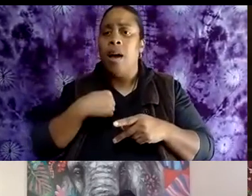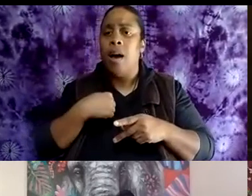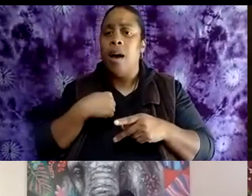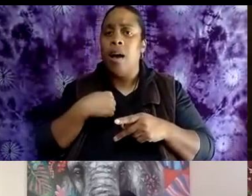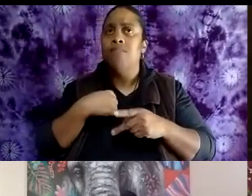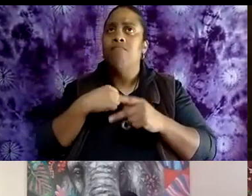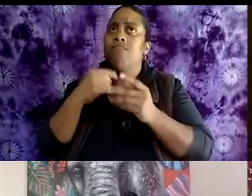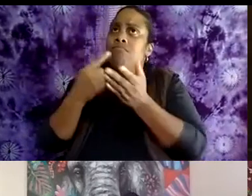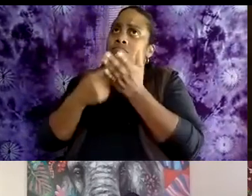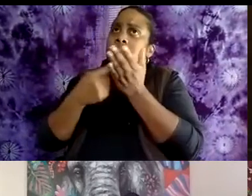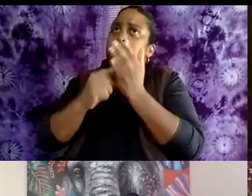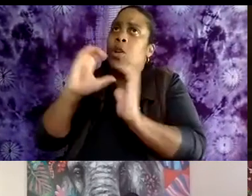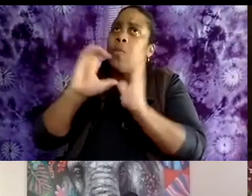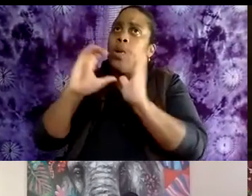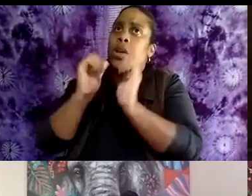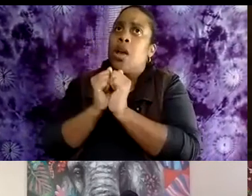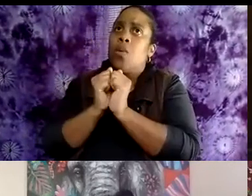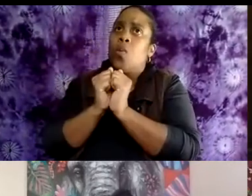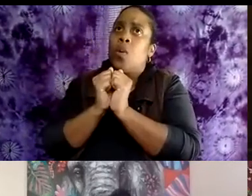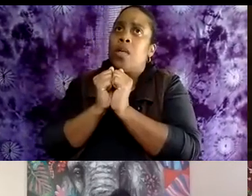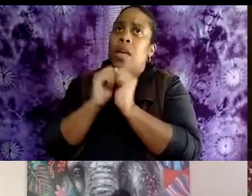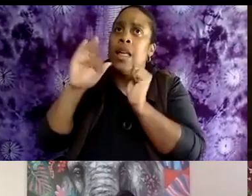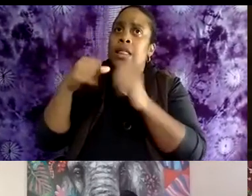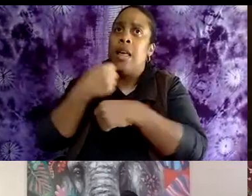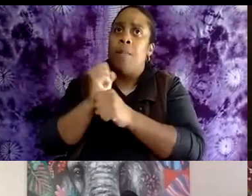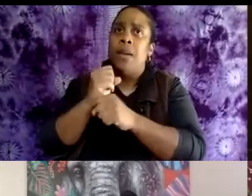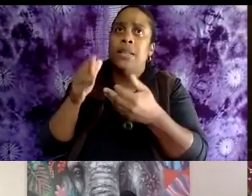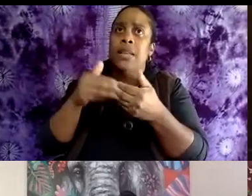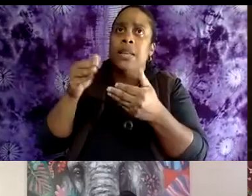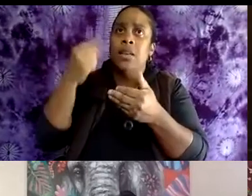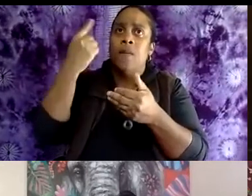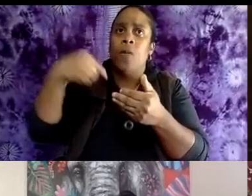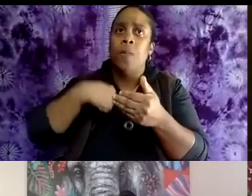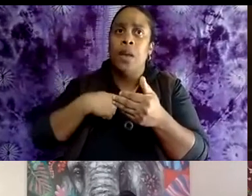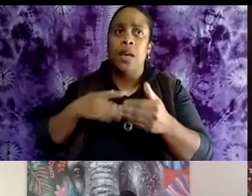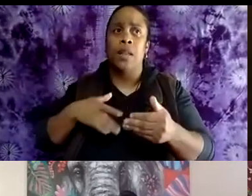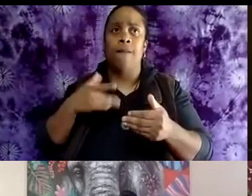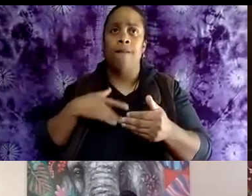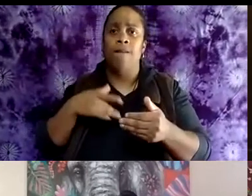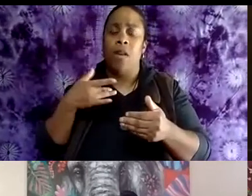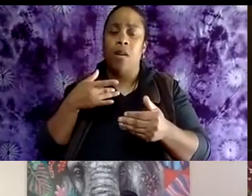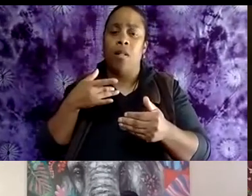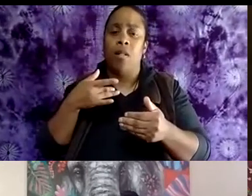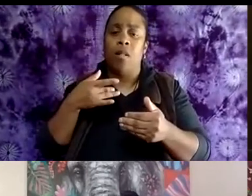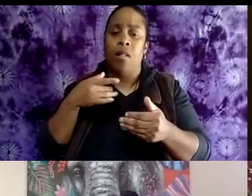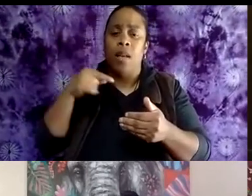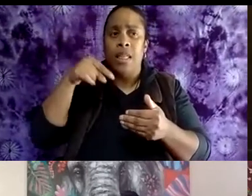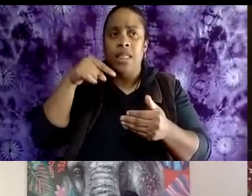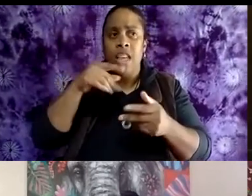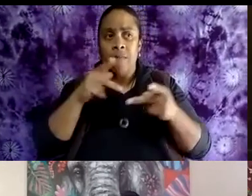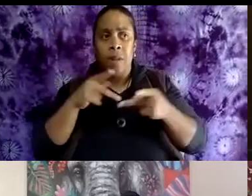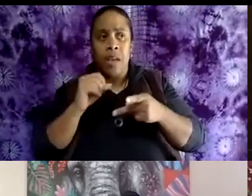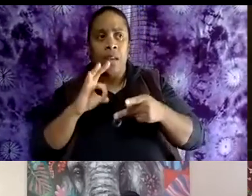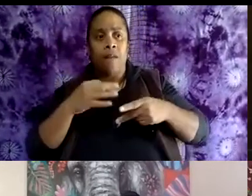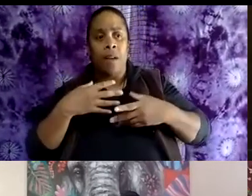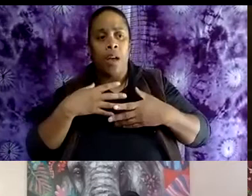converse with is because that makes it easier for me to feel this place of softness and